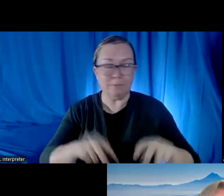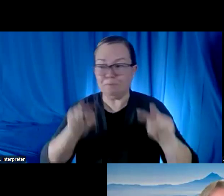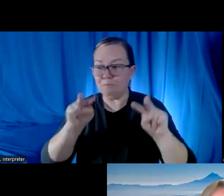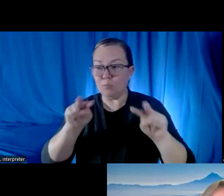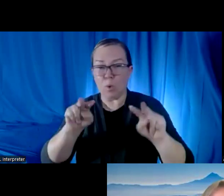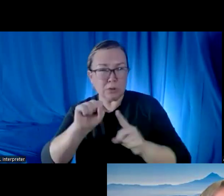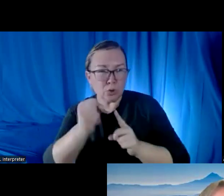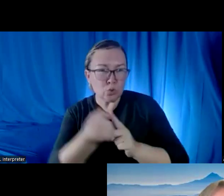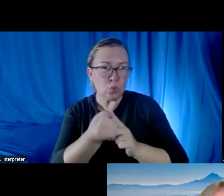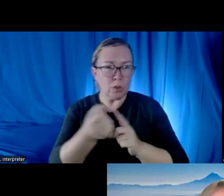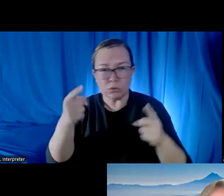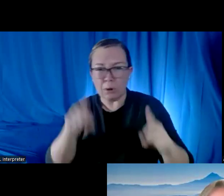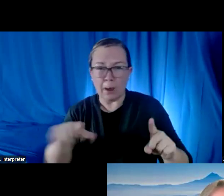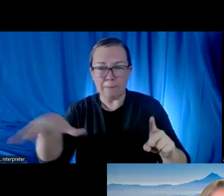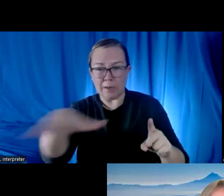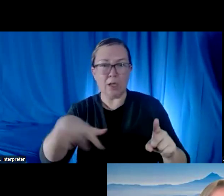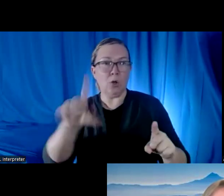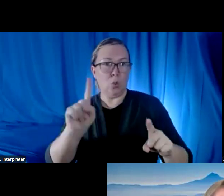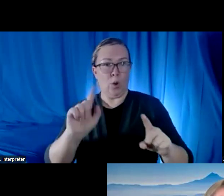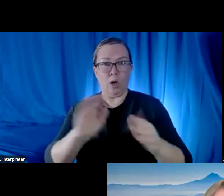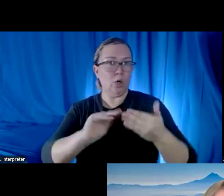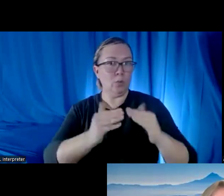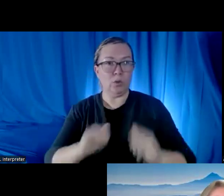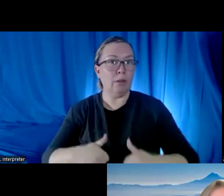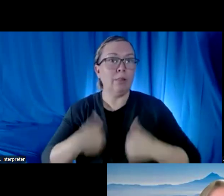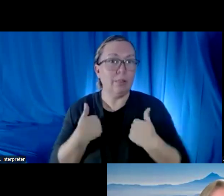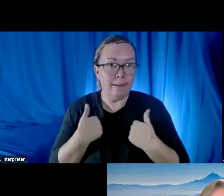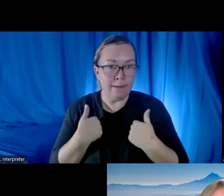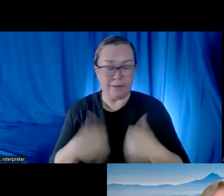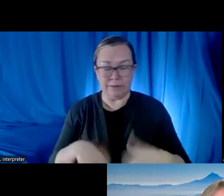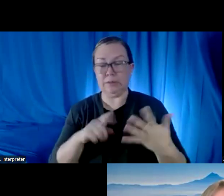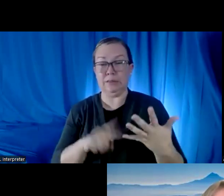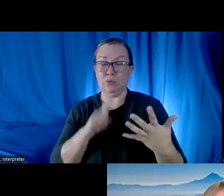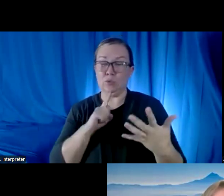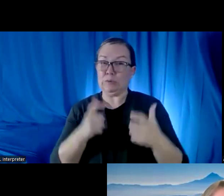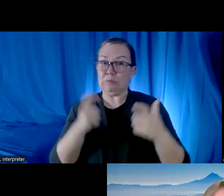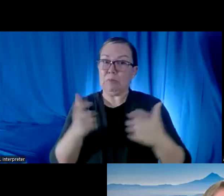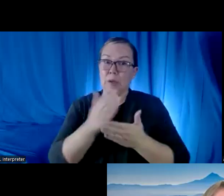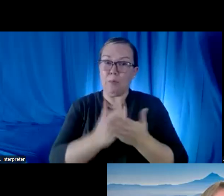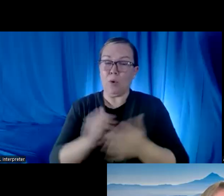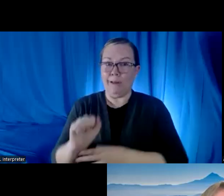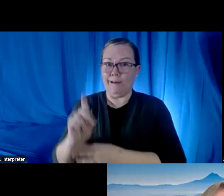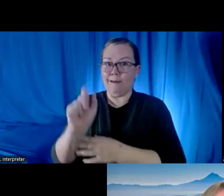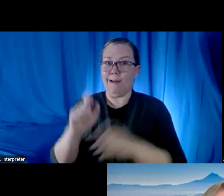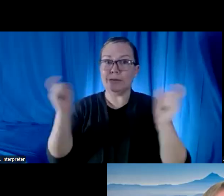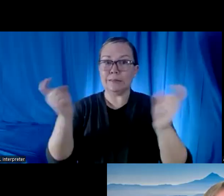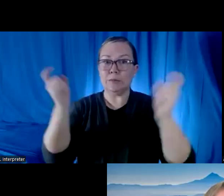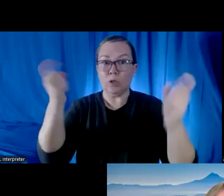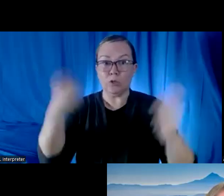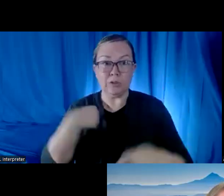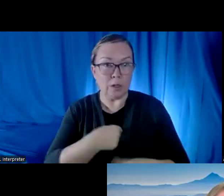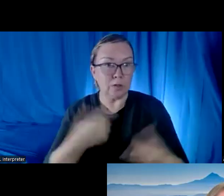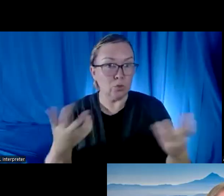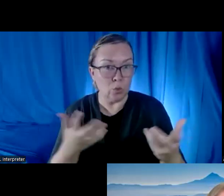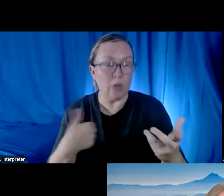conditions in the places where our community lives. And then a big part of the ADA celebration for us is we do a